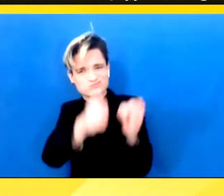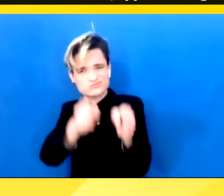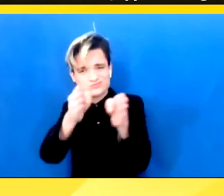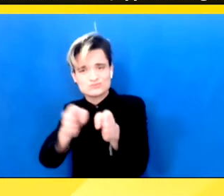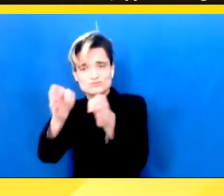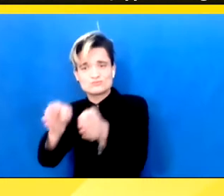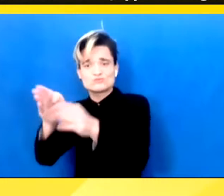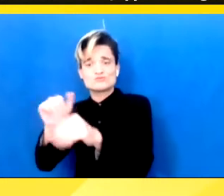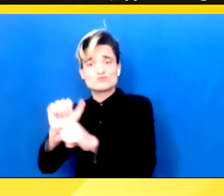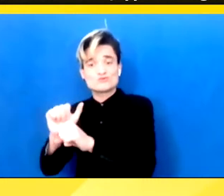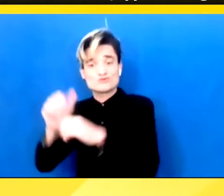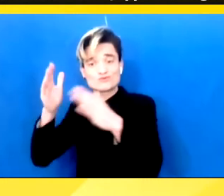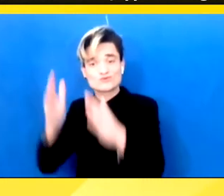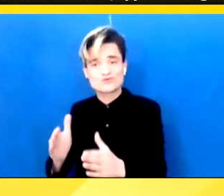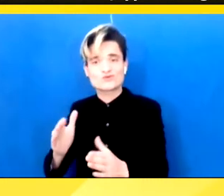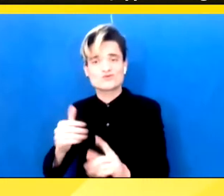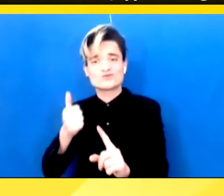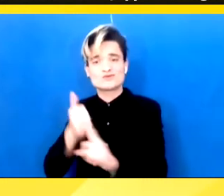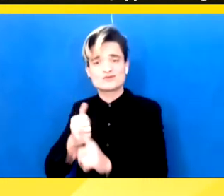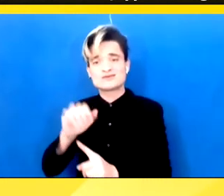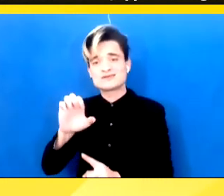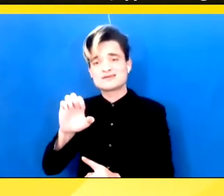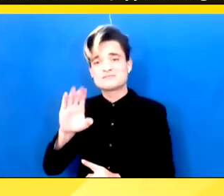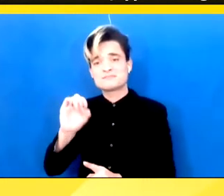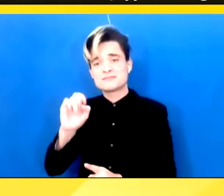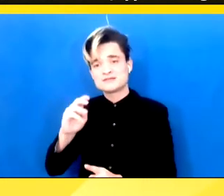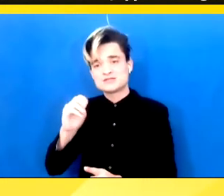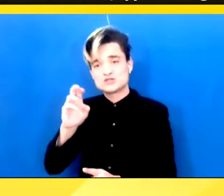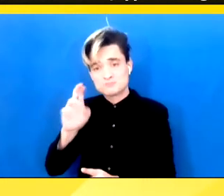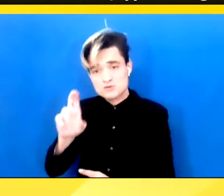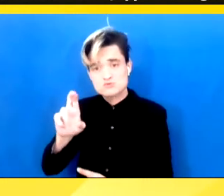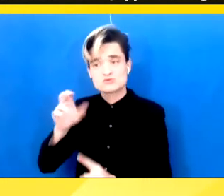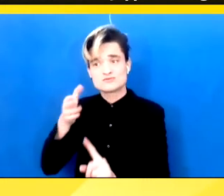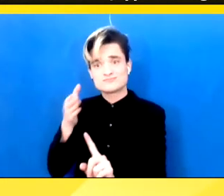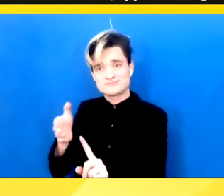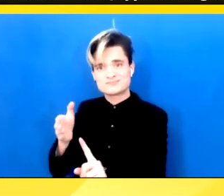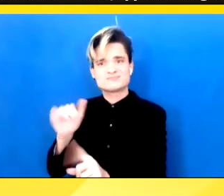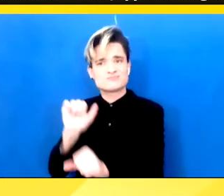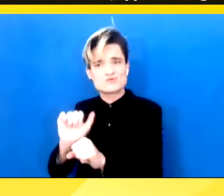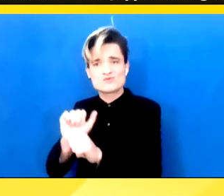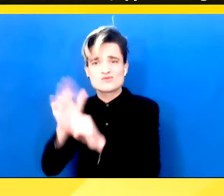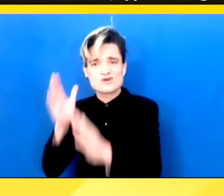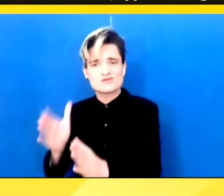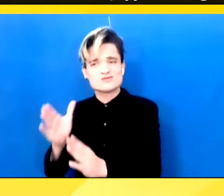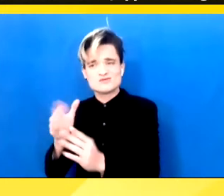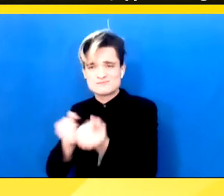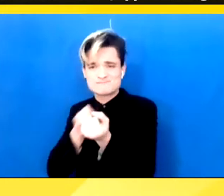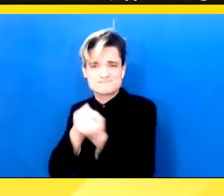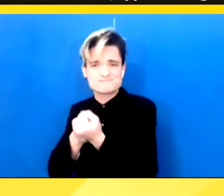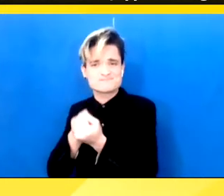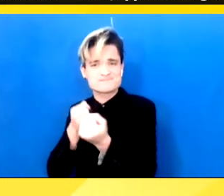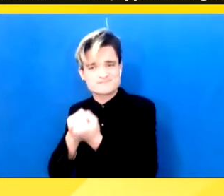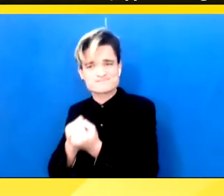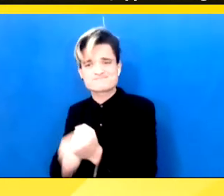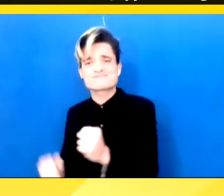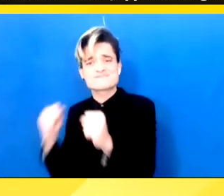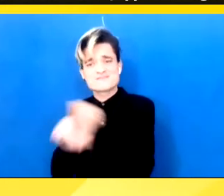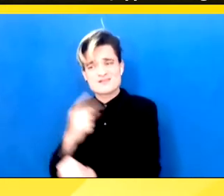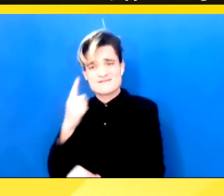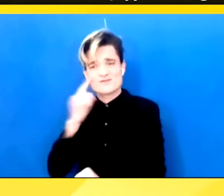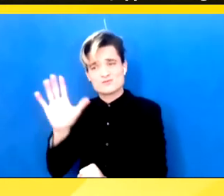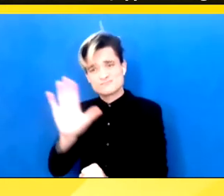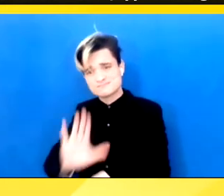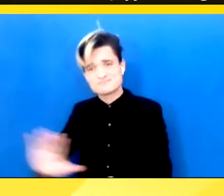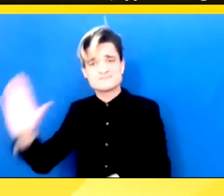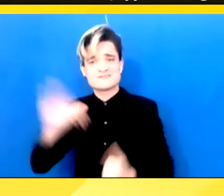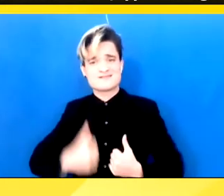single worker in Amazon to fight for their dignity, their rights, and their respect, and